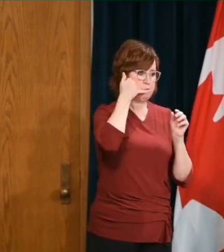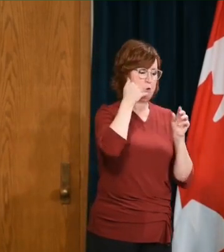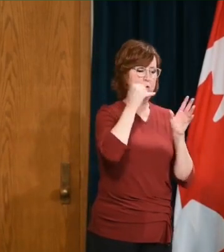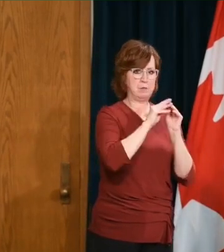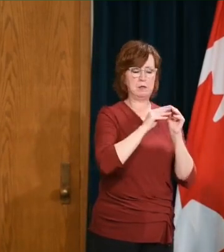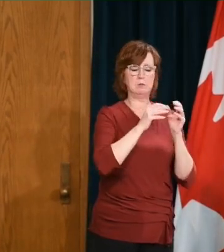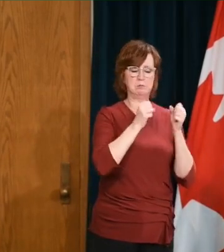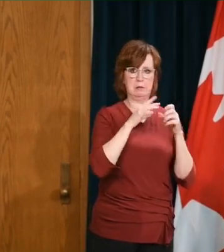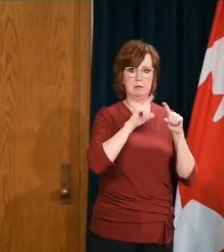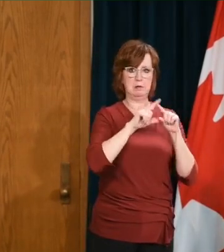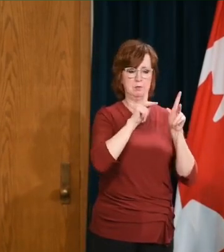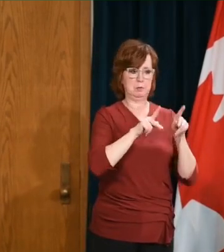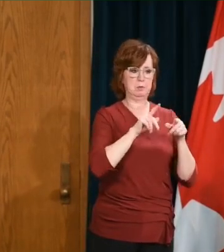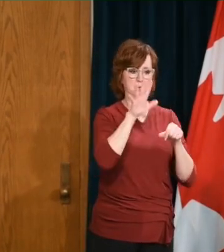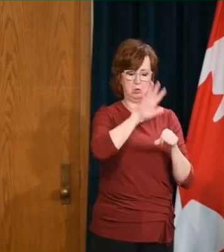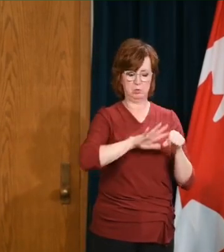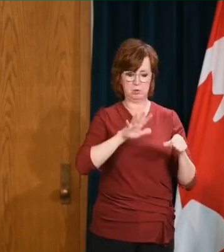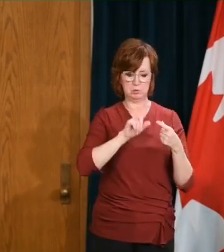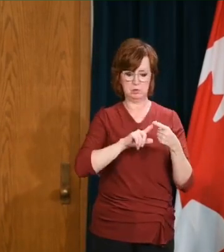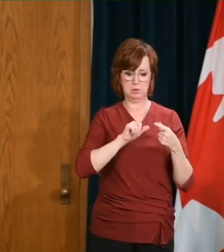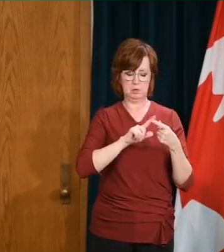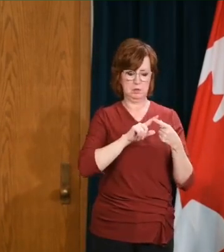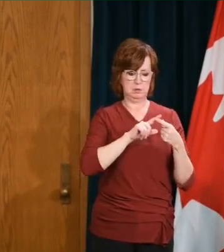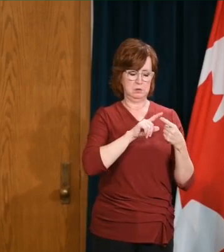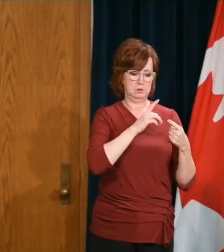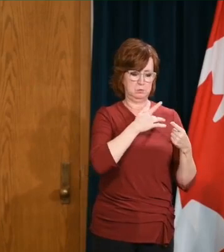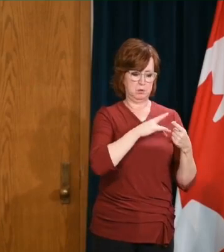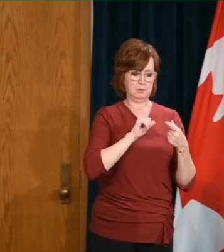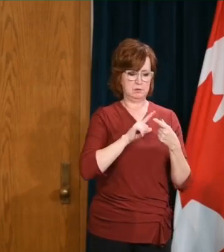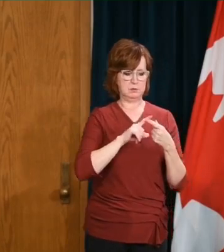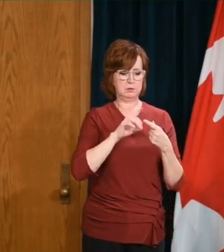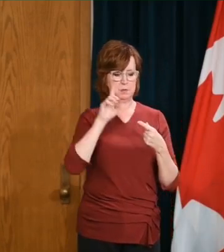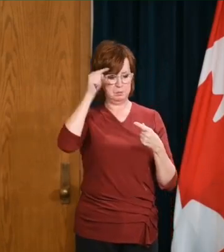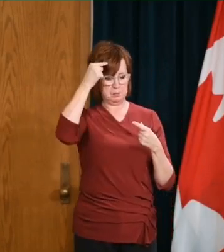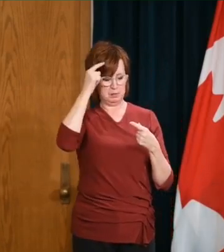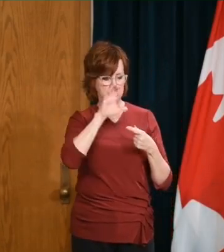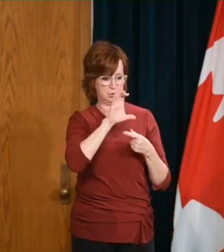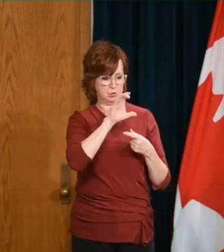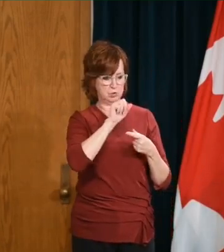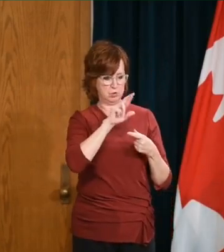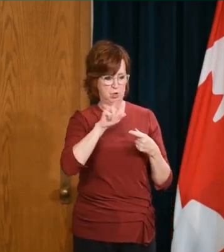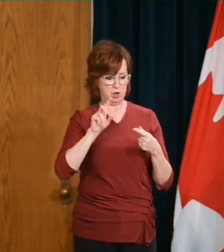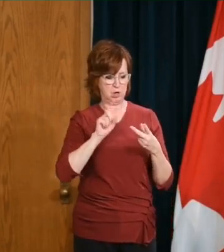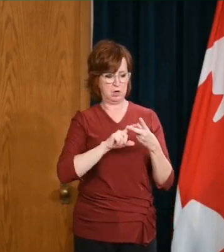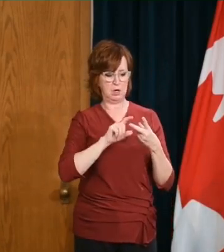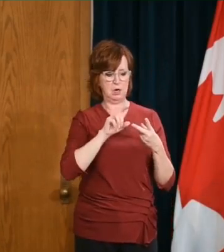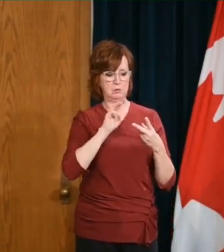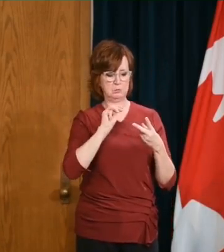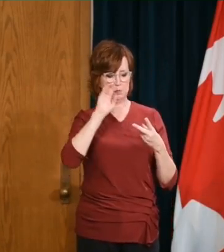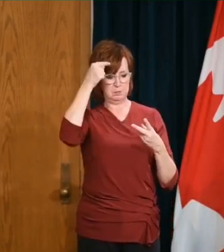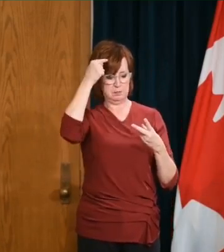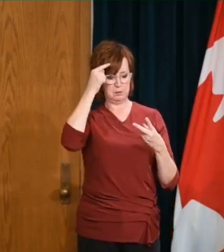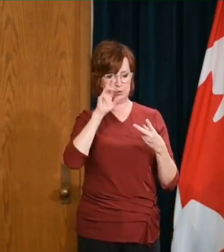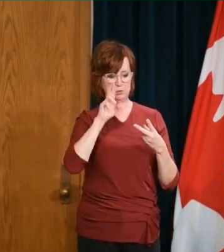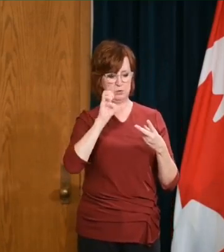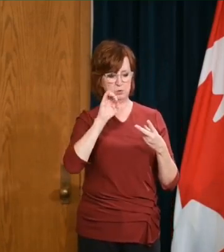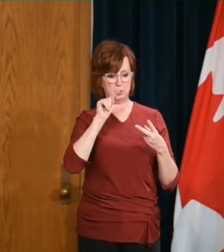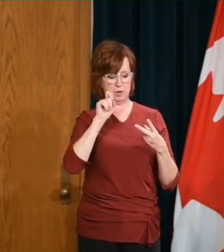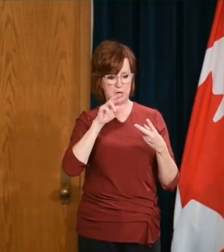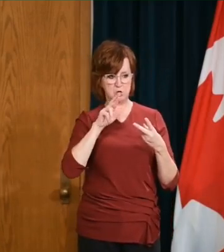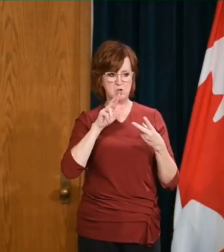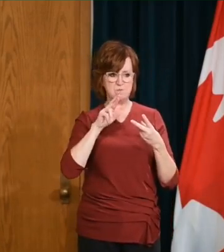Minister Carr. Minister Ryder as well was on one of these calls this week, and we'll have more in the days ahead.